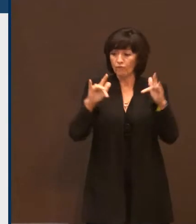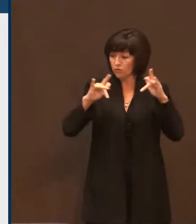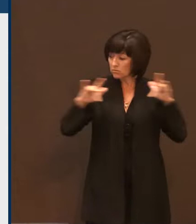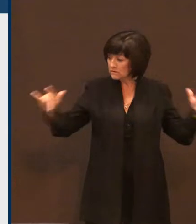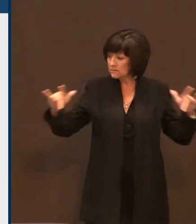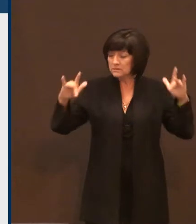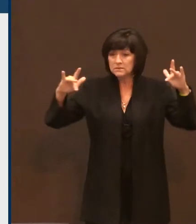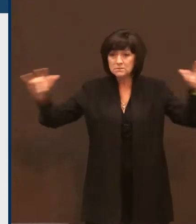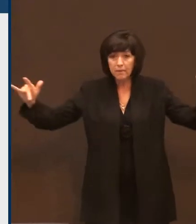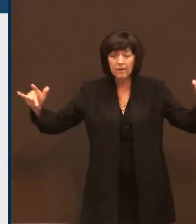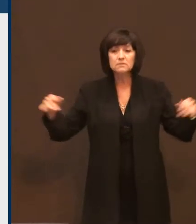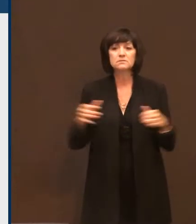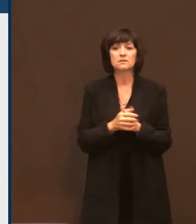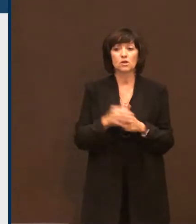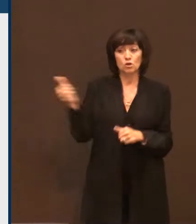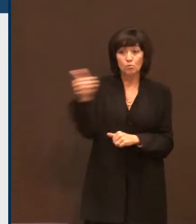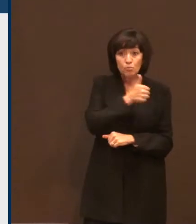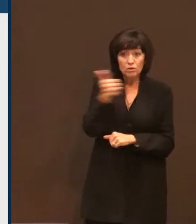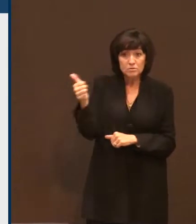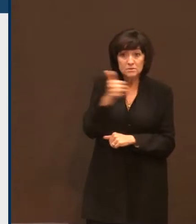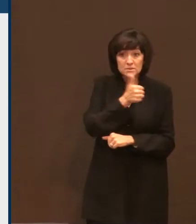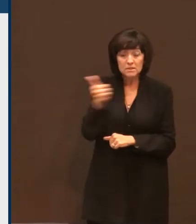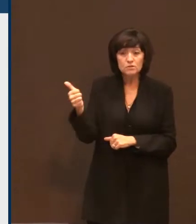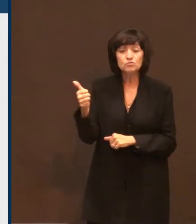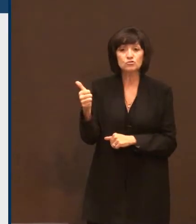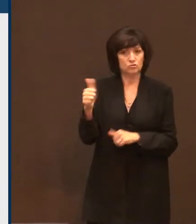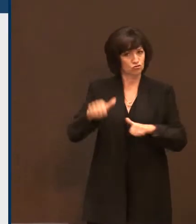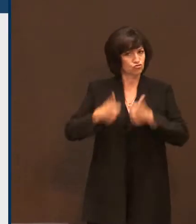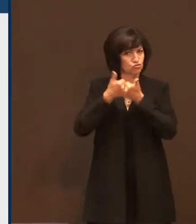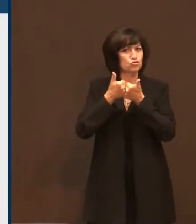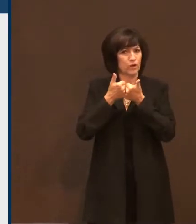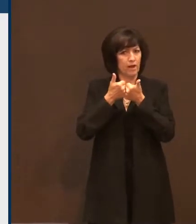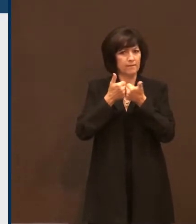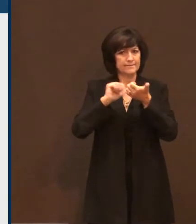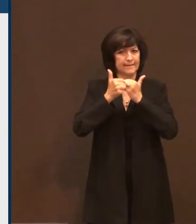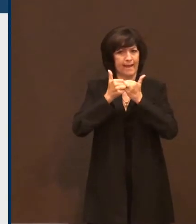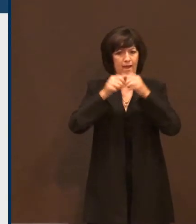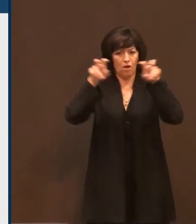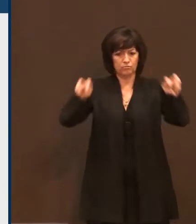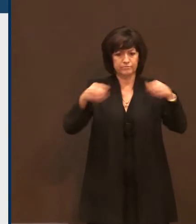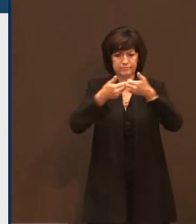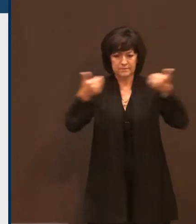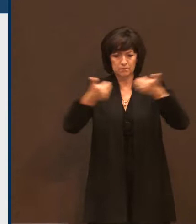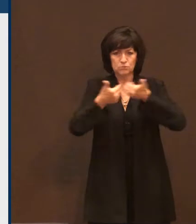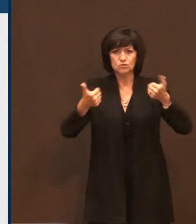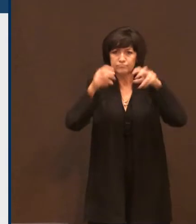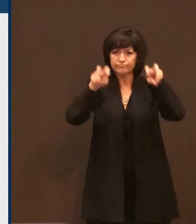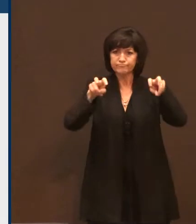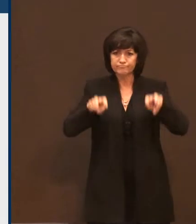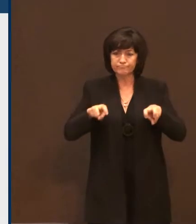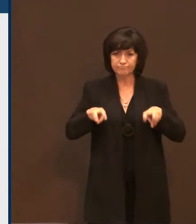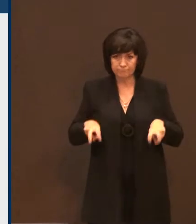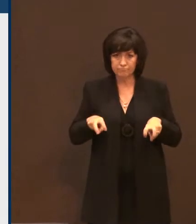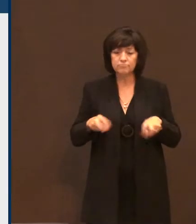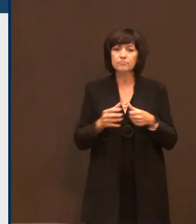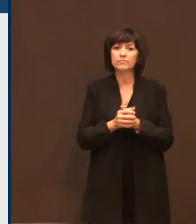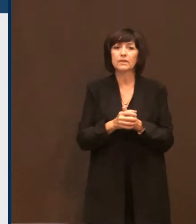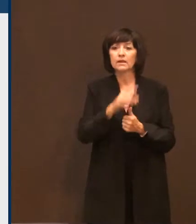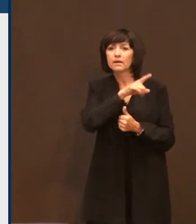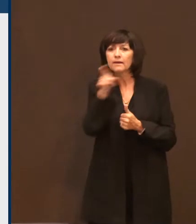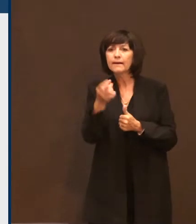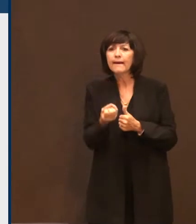transportation, bus transportation, which is a challenge and one that districts are looking at, how many teachers you